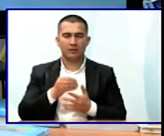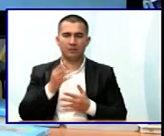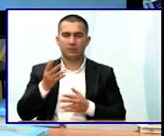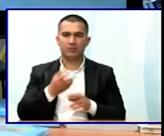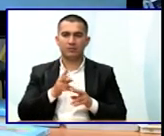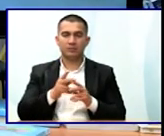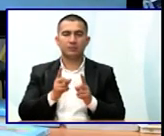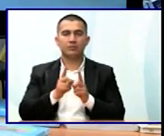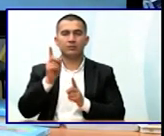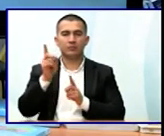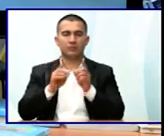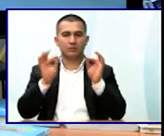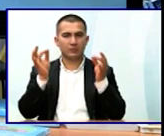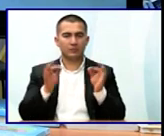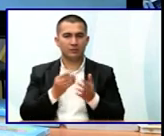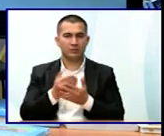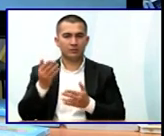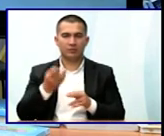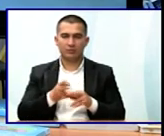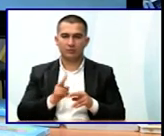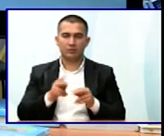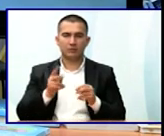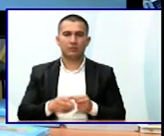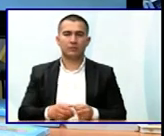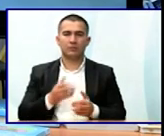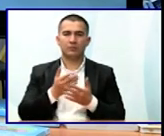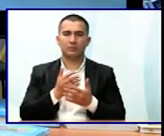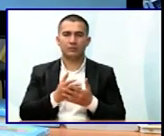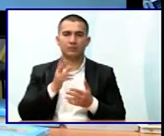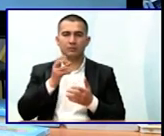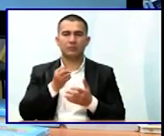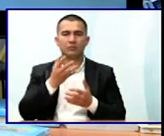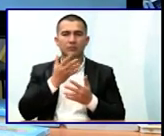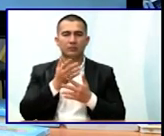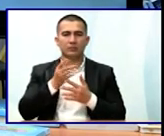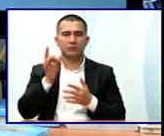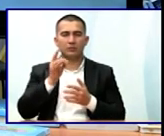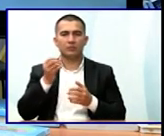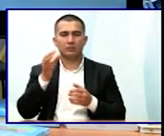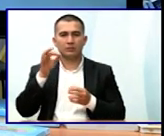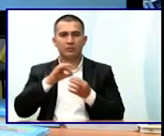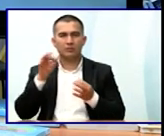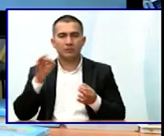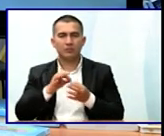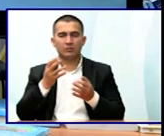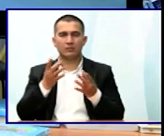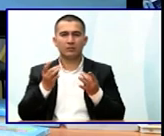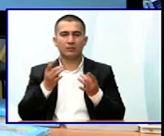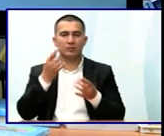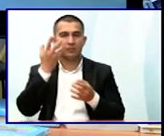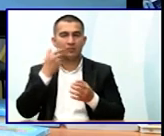navdan u payvand ust ham deb ataladi. Yillik novdalari yuqorida aytib o'tganimizdek, shira